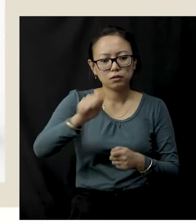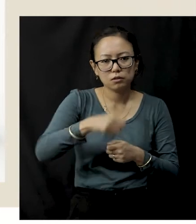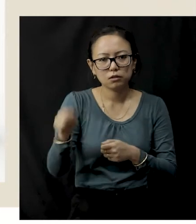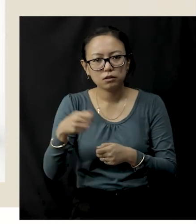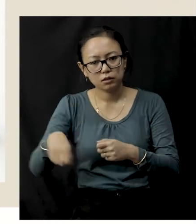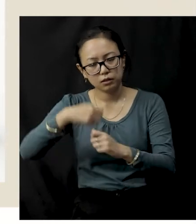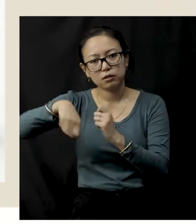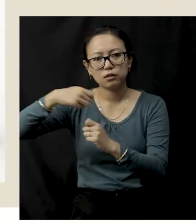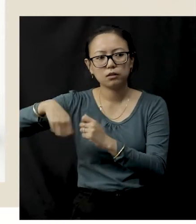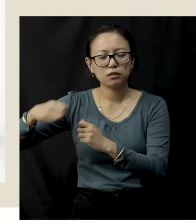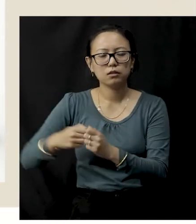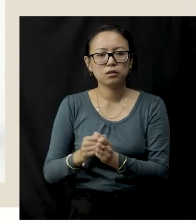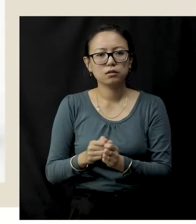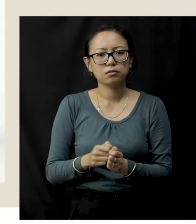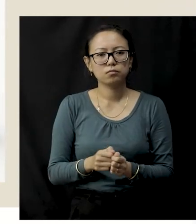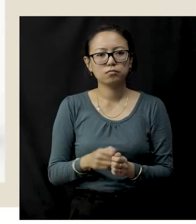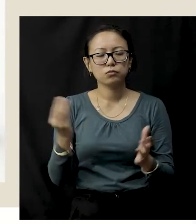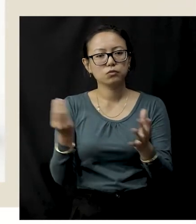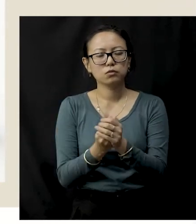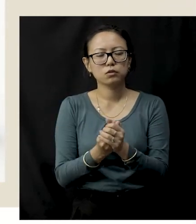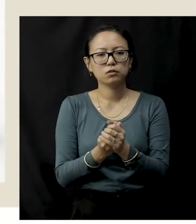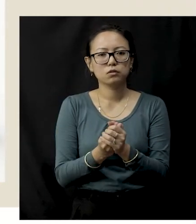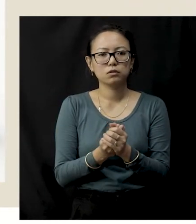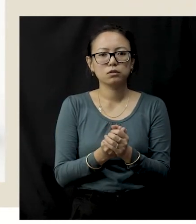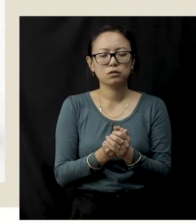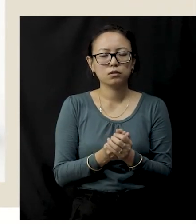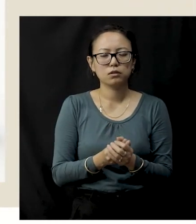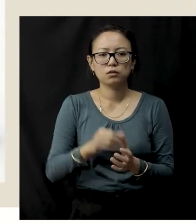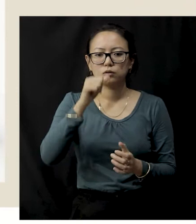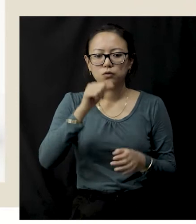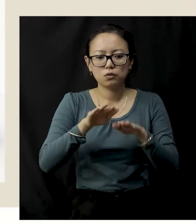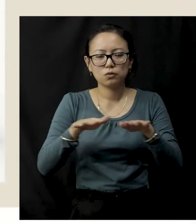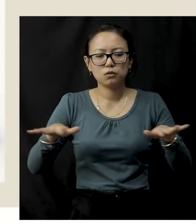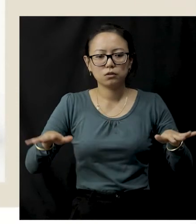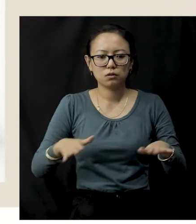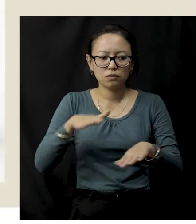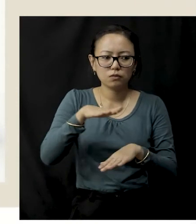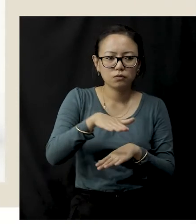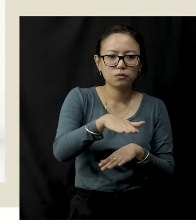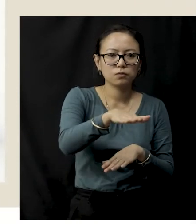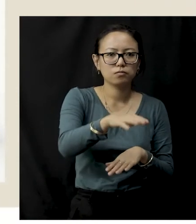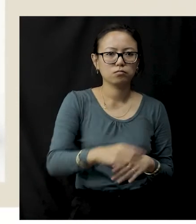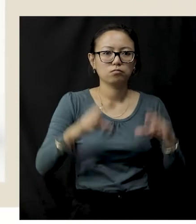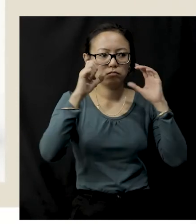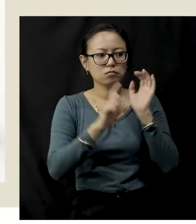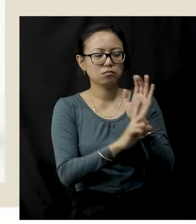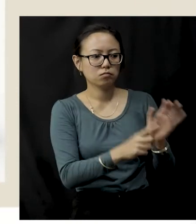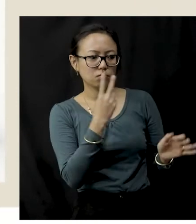was those wood were not going inside, okay? It was just floating like that. So a man tried